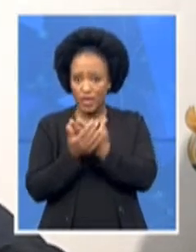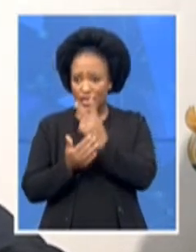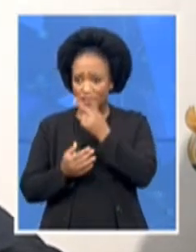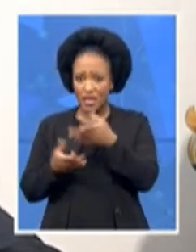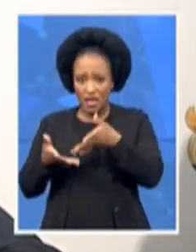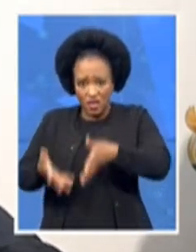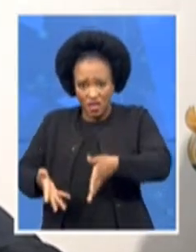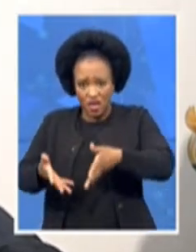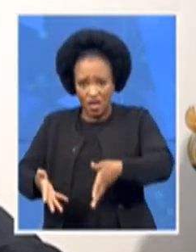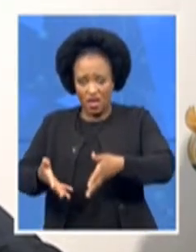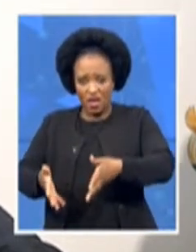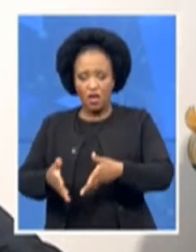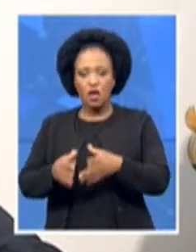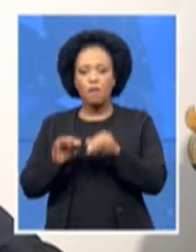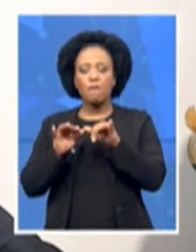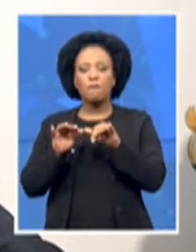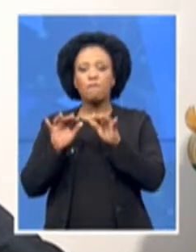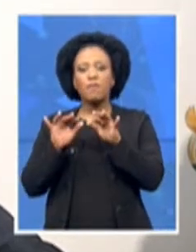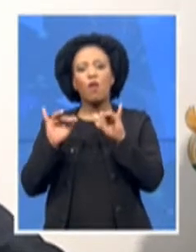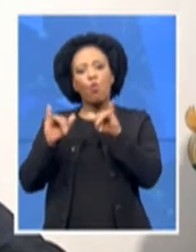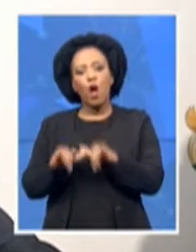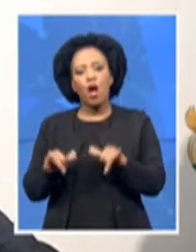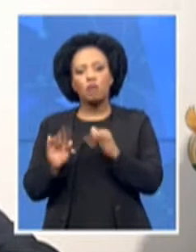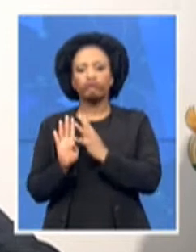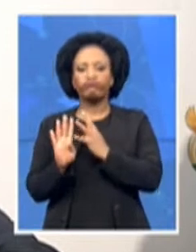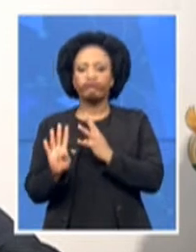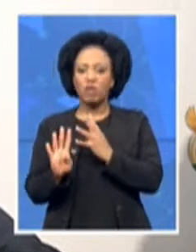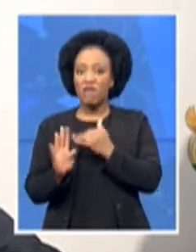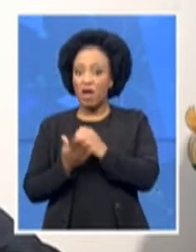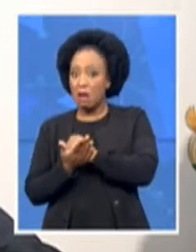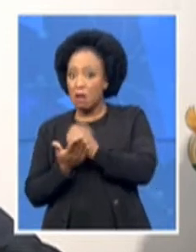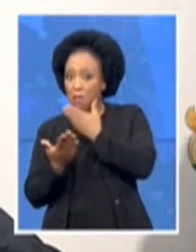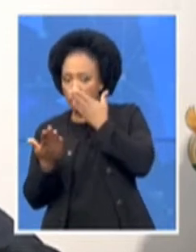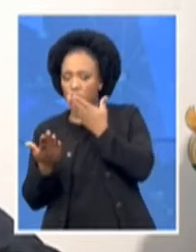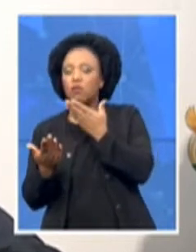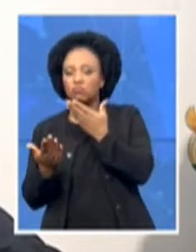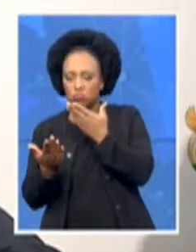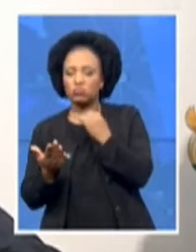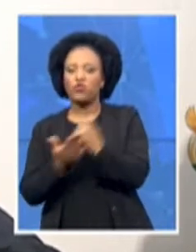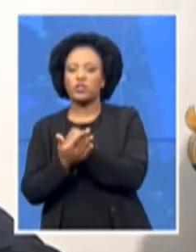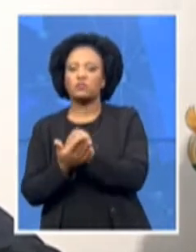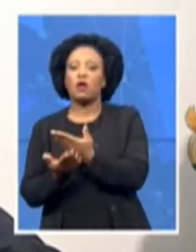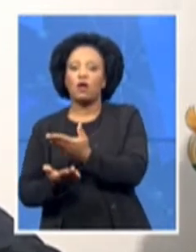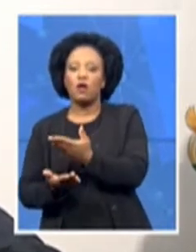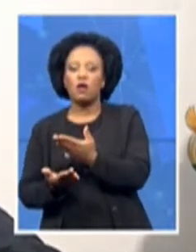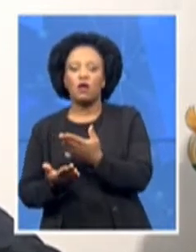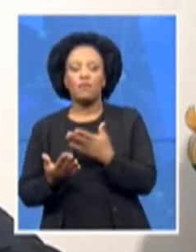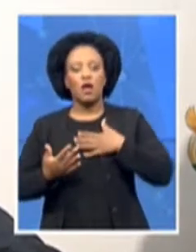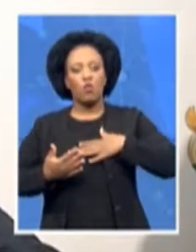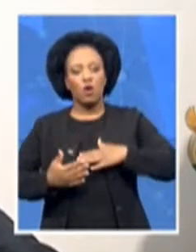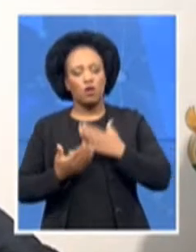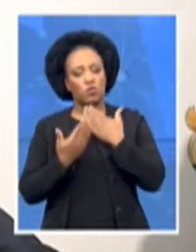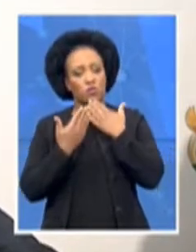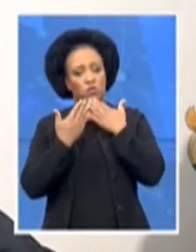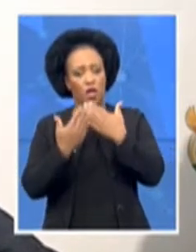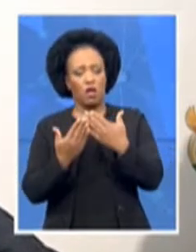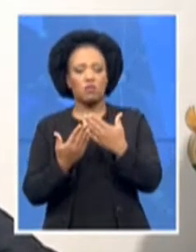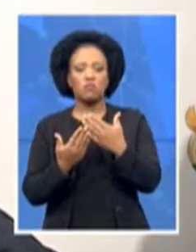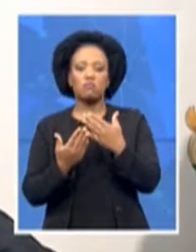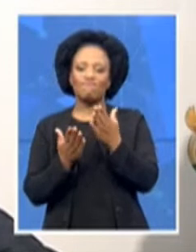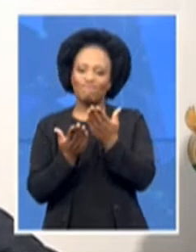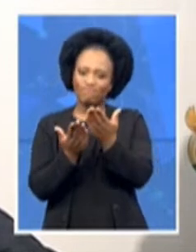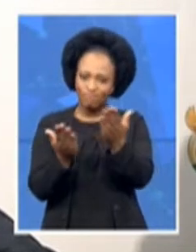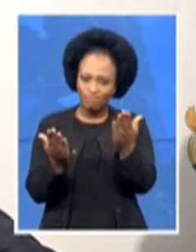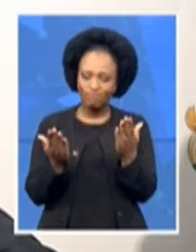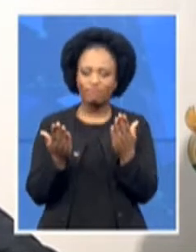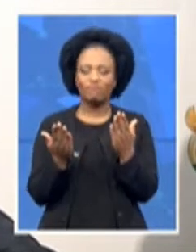they register you. So I want to thank you, and indeed, I hope that you know, we'll all work together